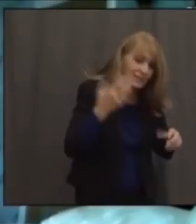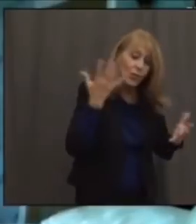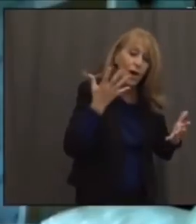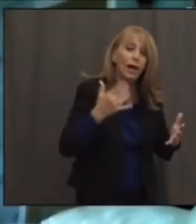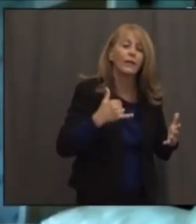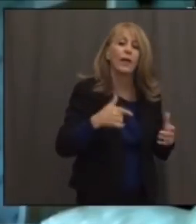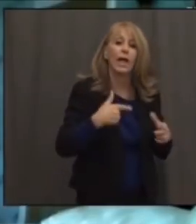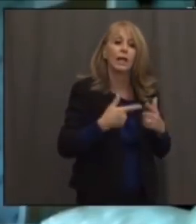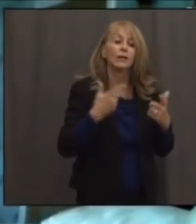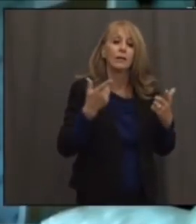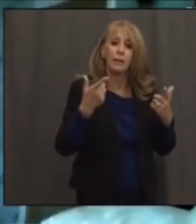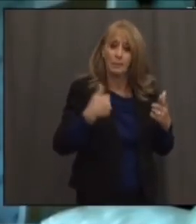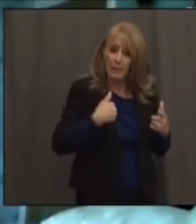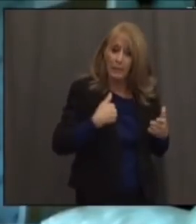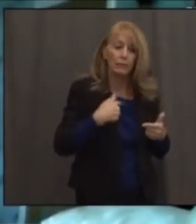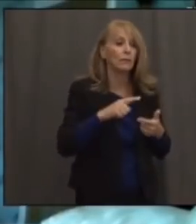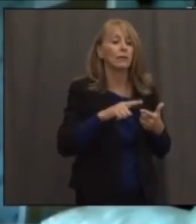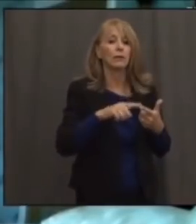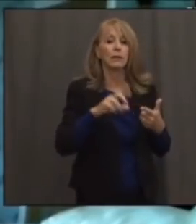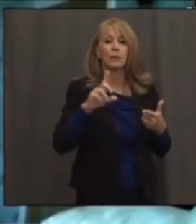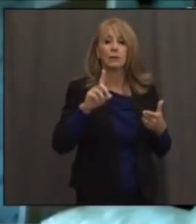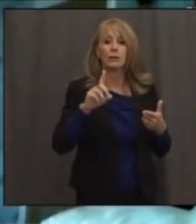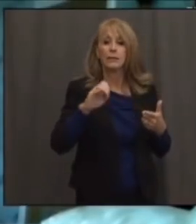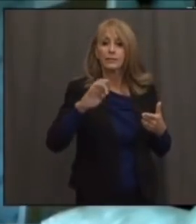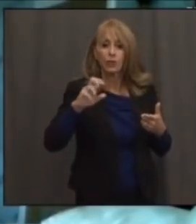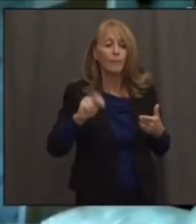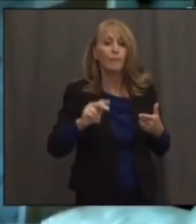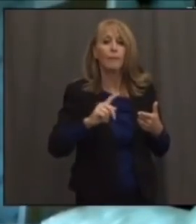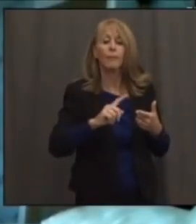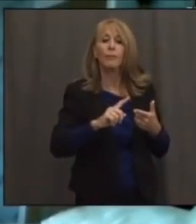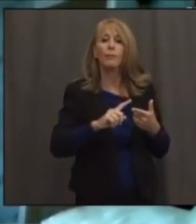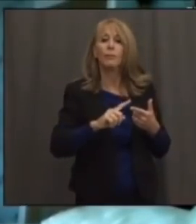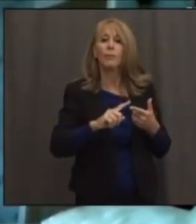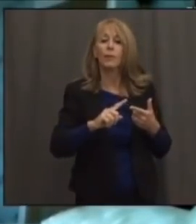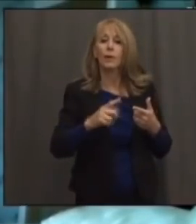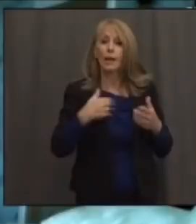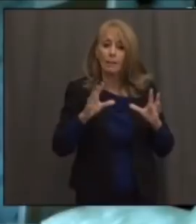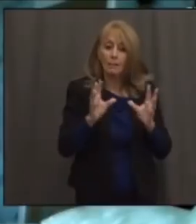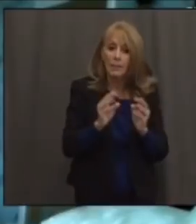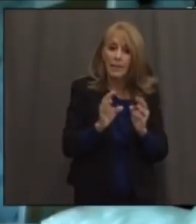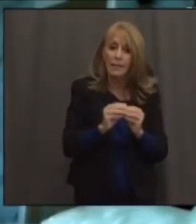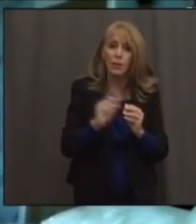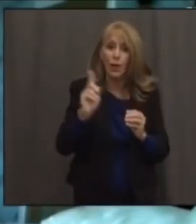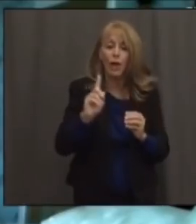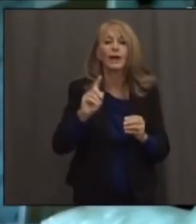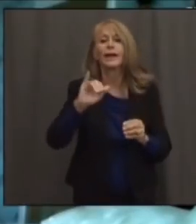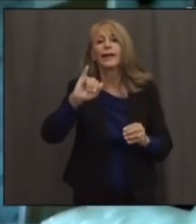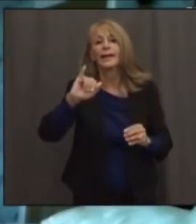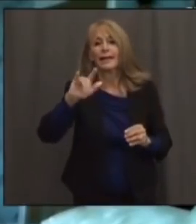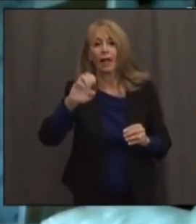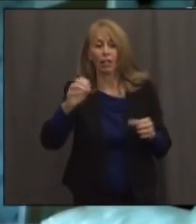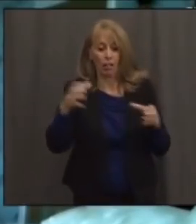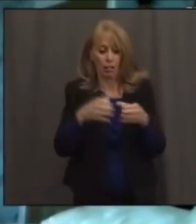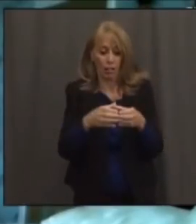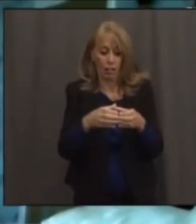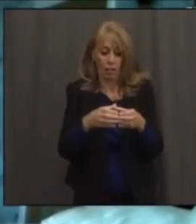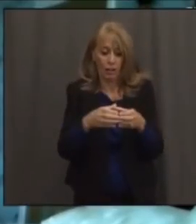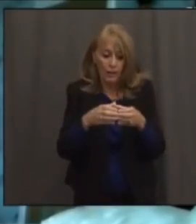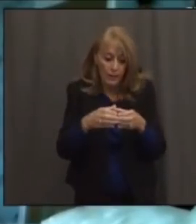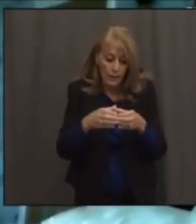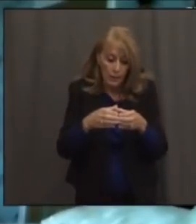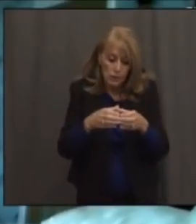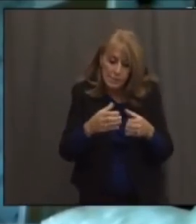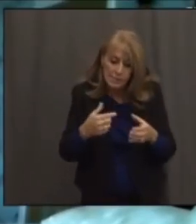next day, Indra and myself met, at Yale. To really